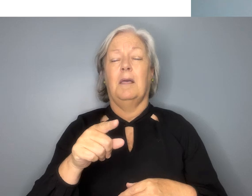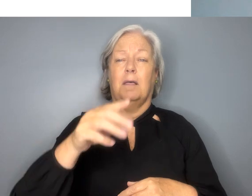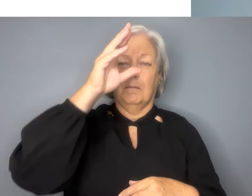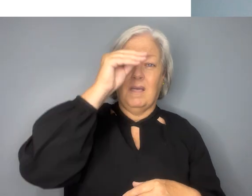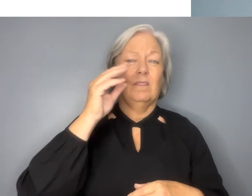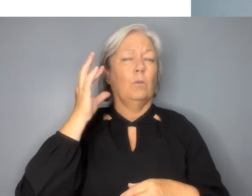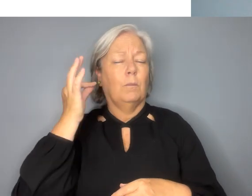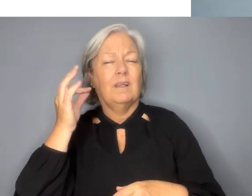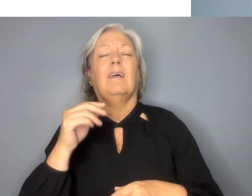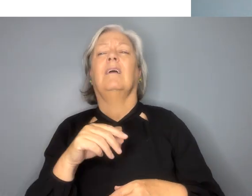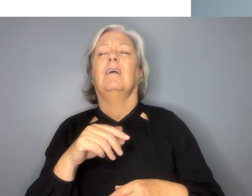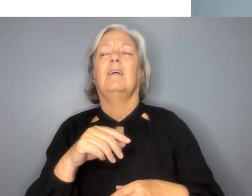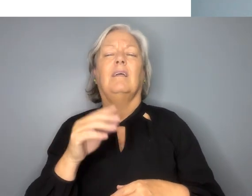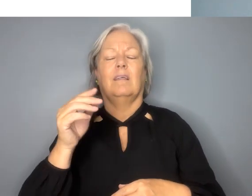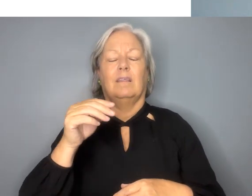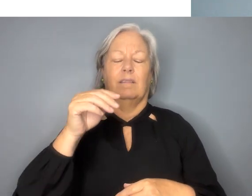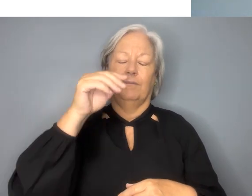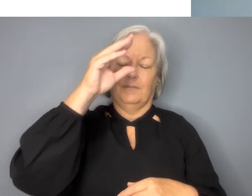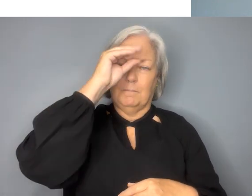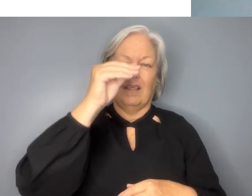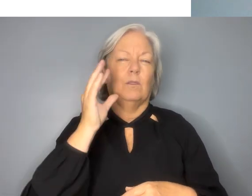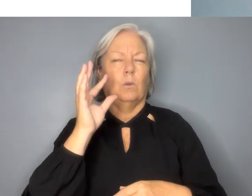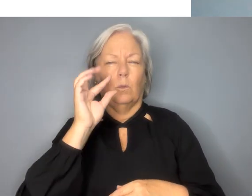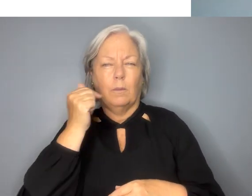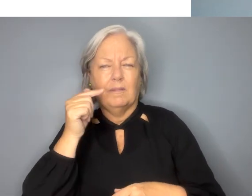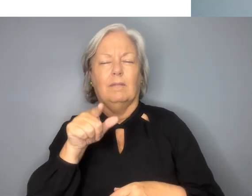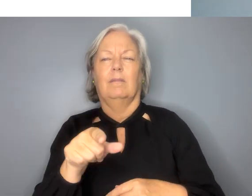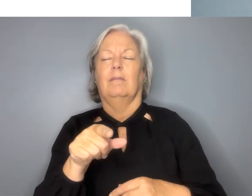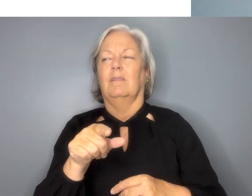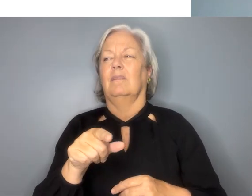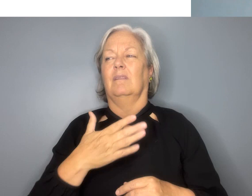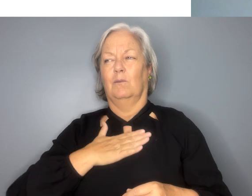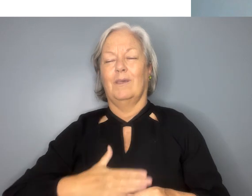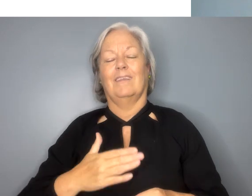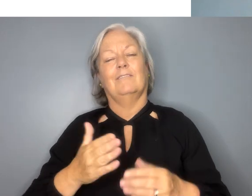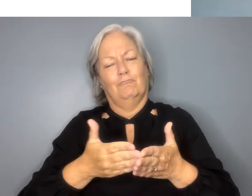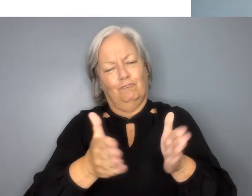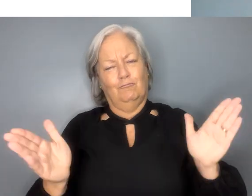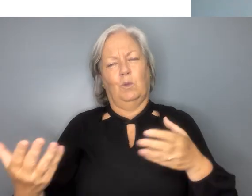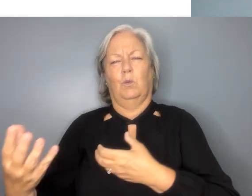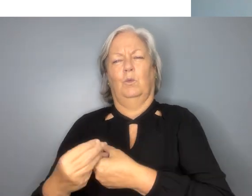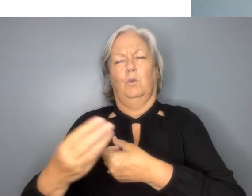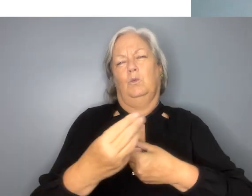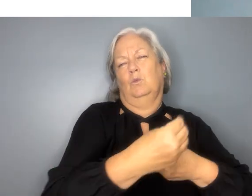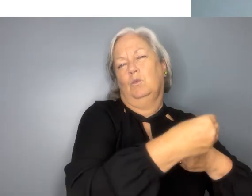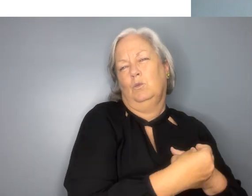gender, it's to move it further than just looking at cisgender women and to look at to ensure that it's inclusive of all